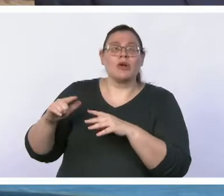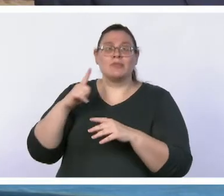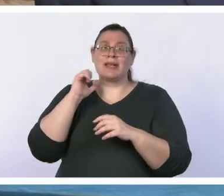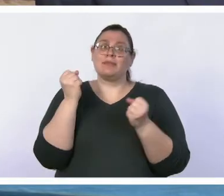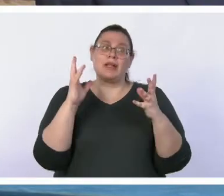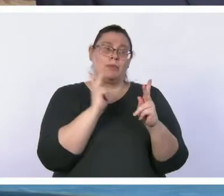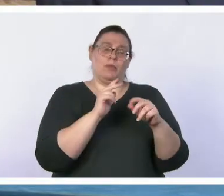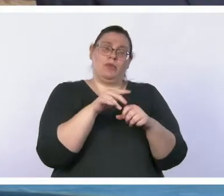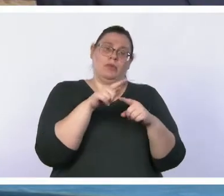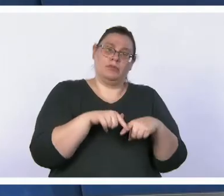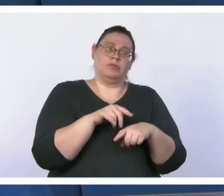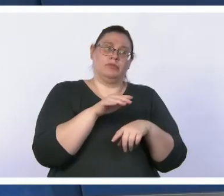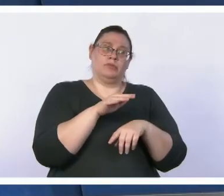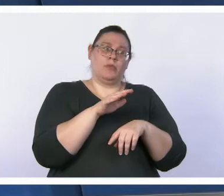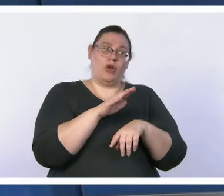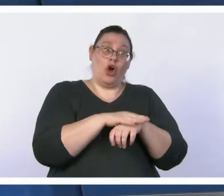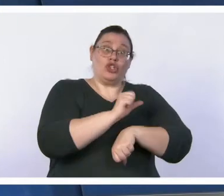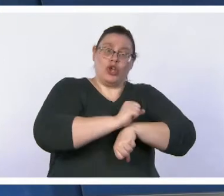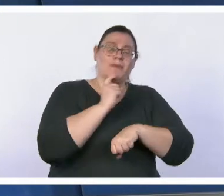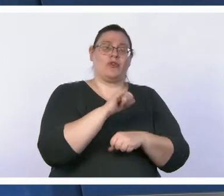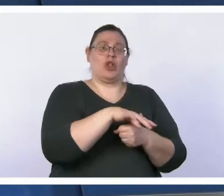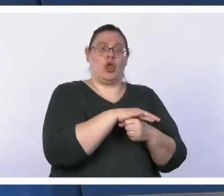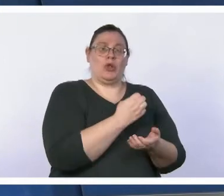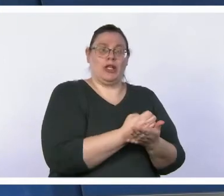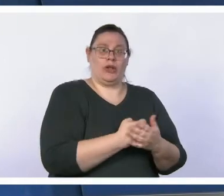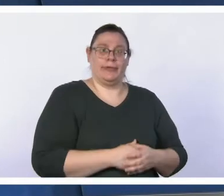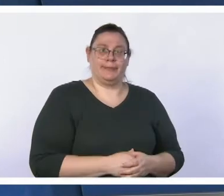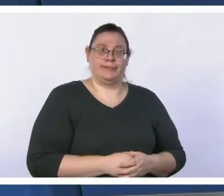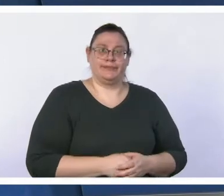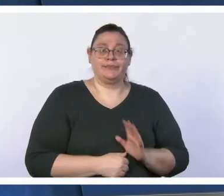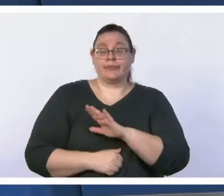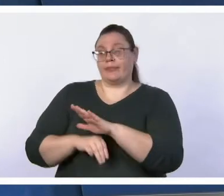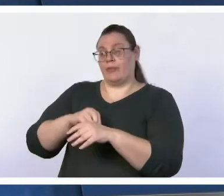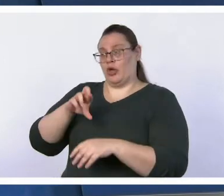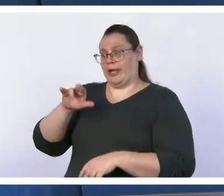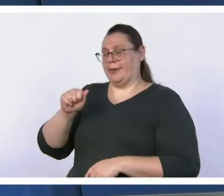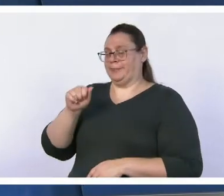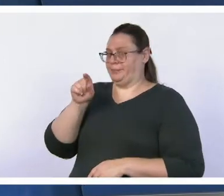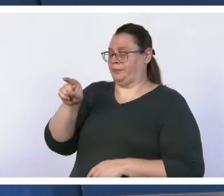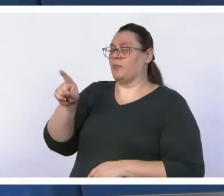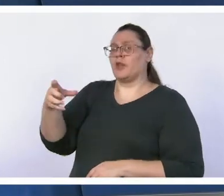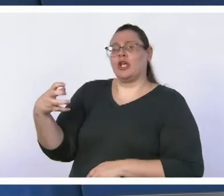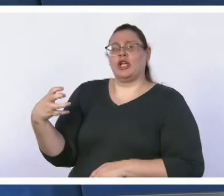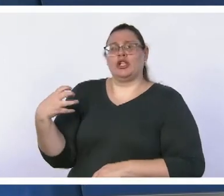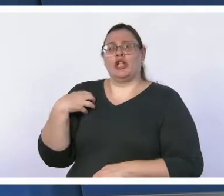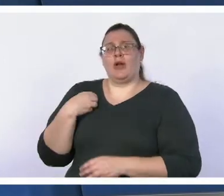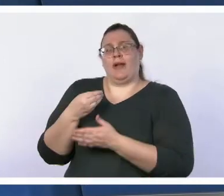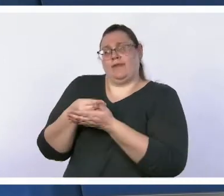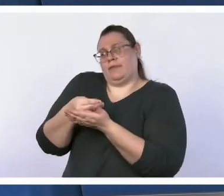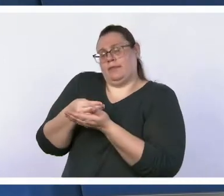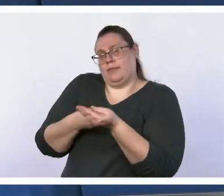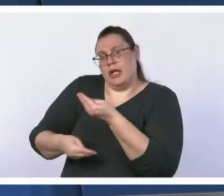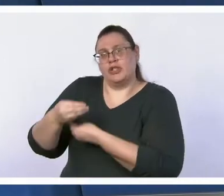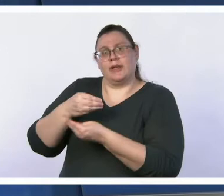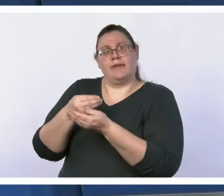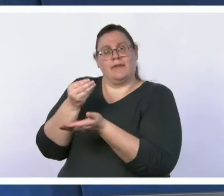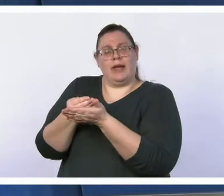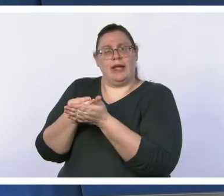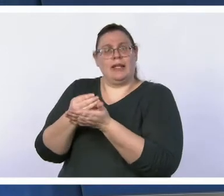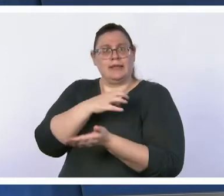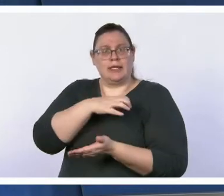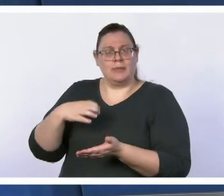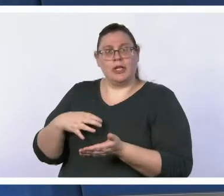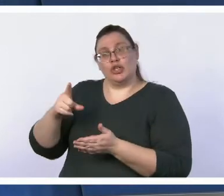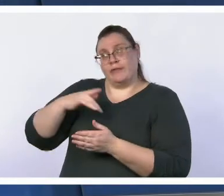local economy. So, as chair of the Budget and Finance Committee, and your optimistic attitude